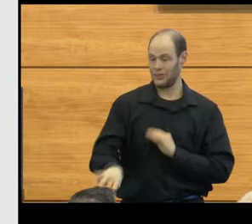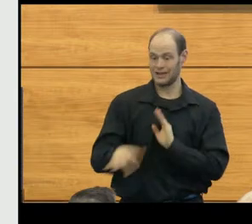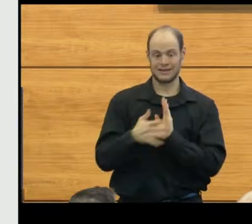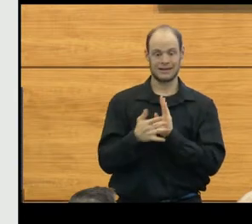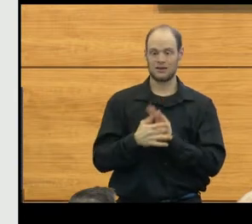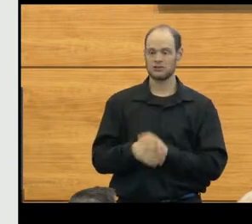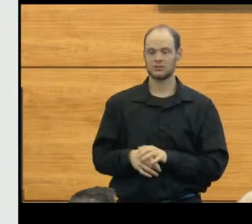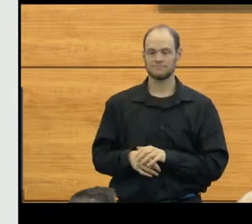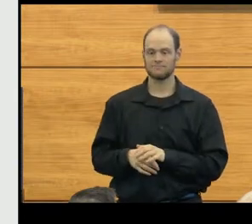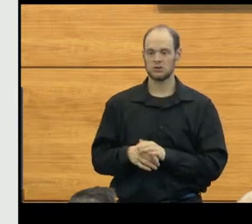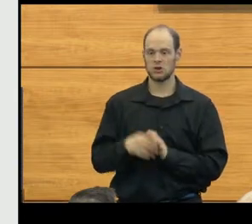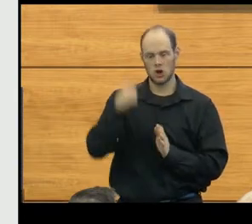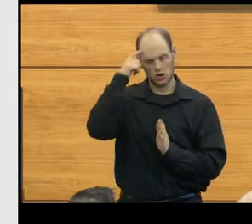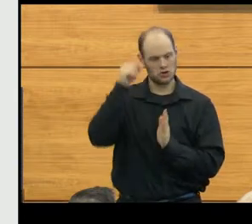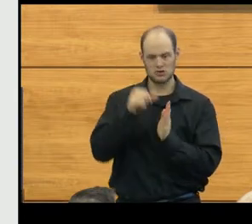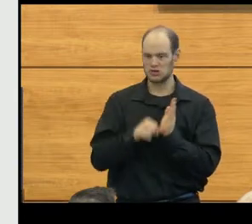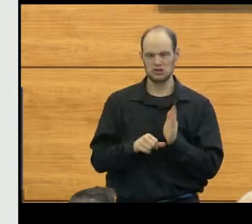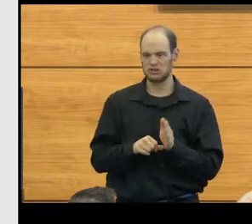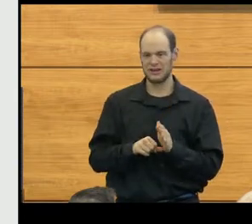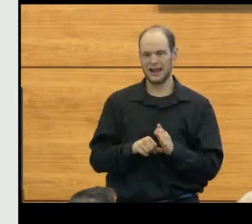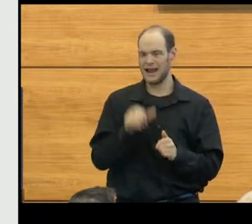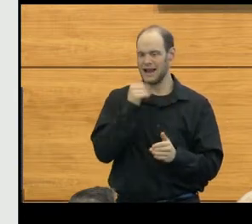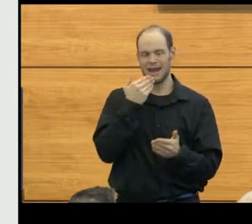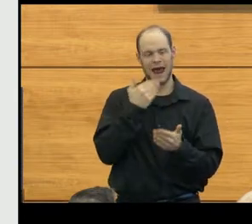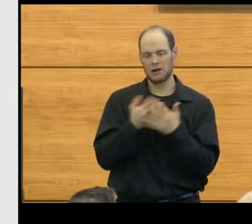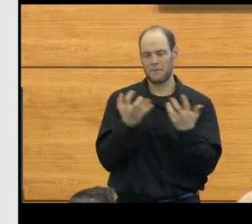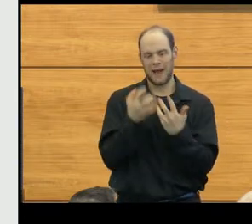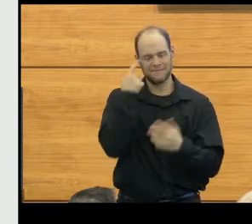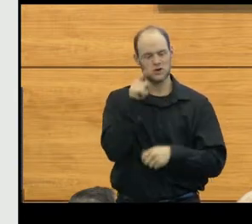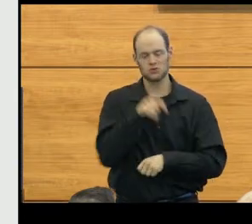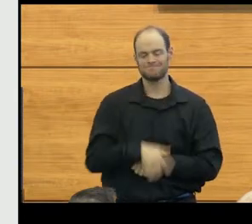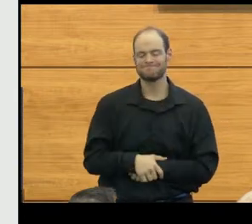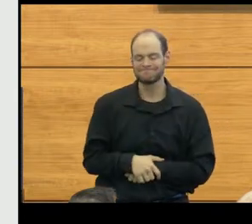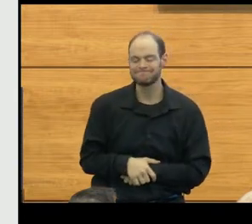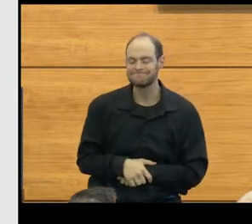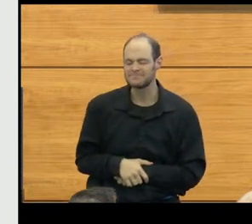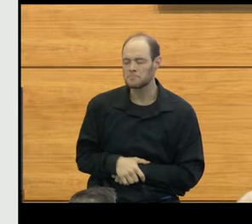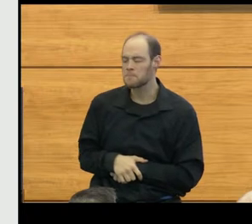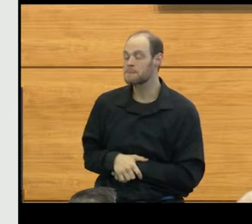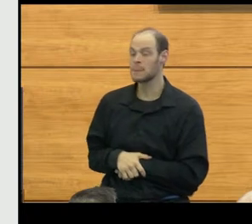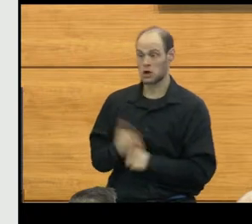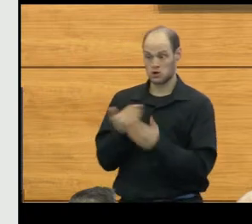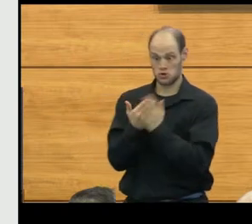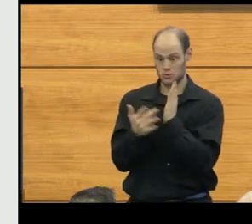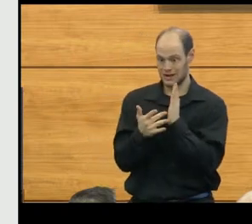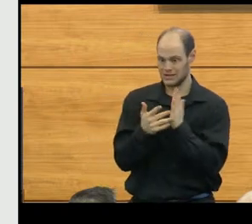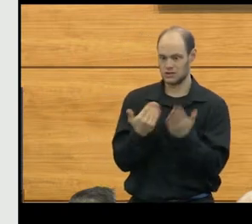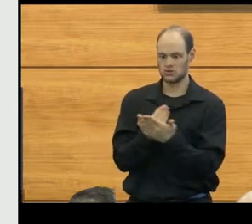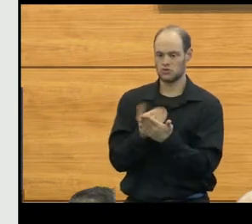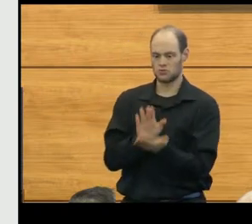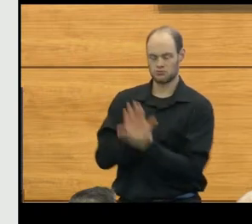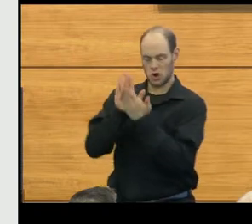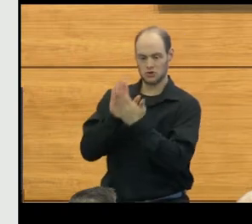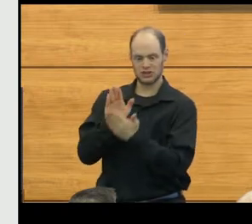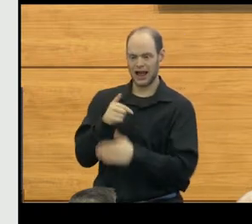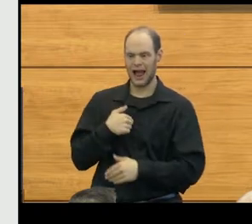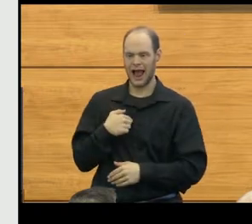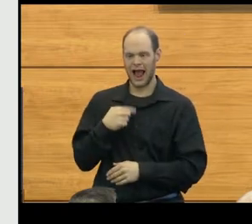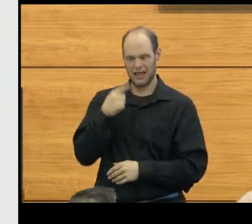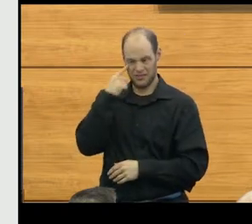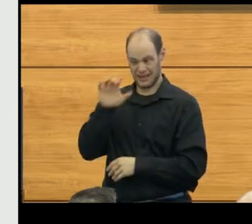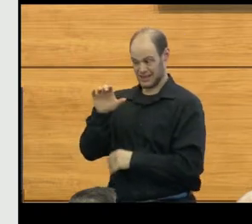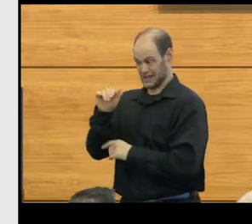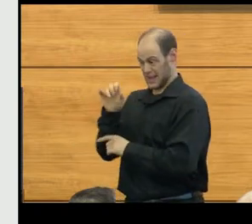technology, probably neurosurgery is not the perfect place for you. These new techniques are something that I don't think